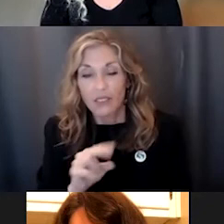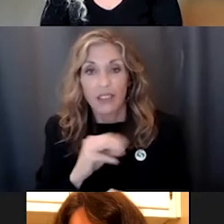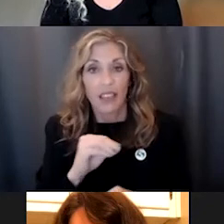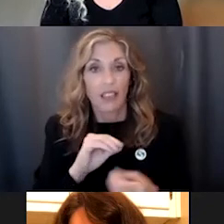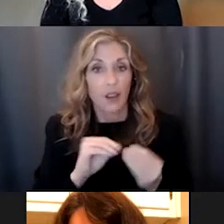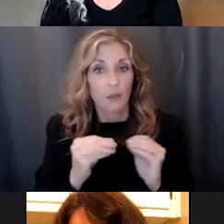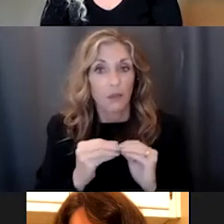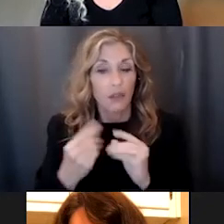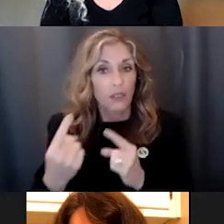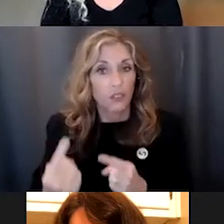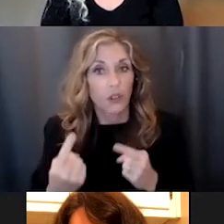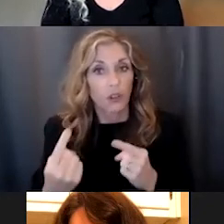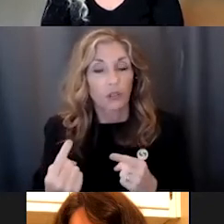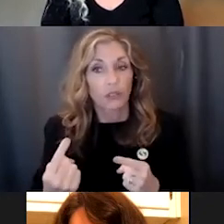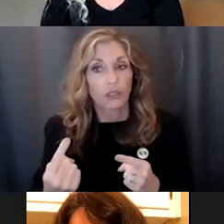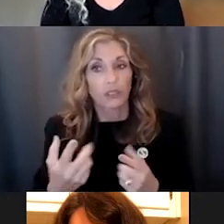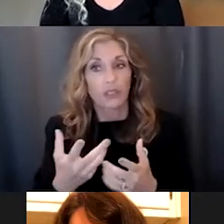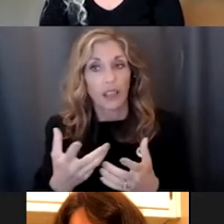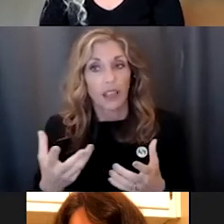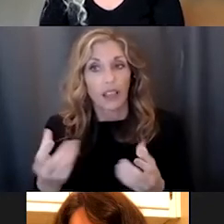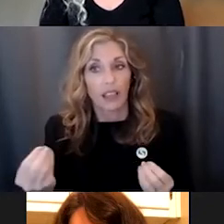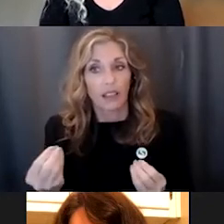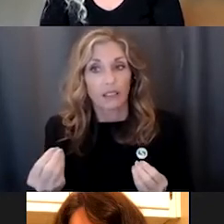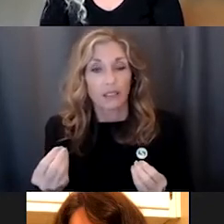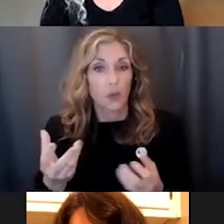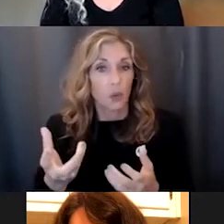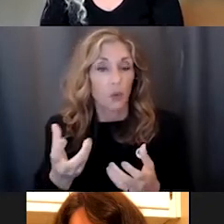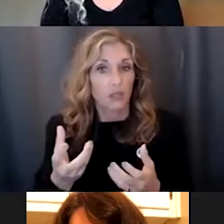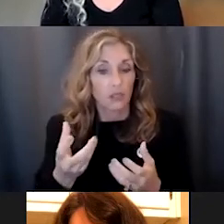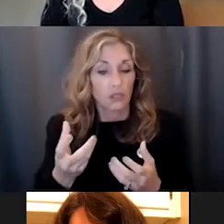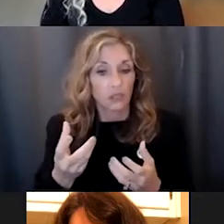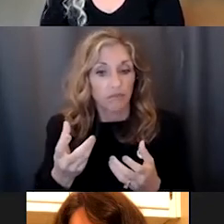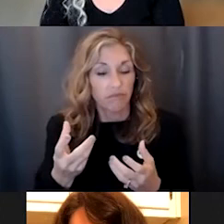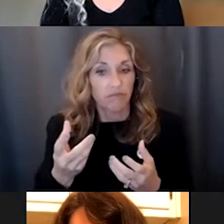know, that we have been very fortunate